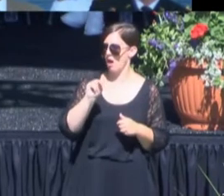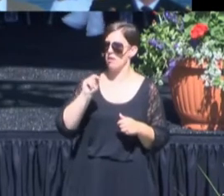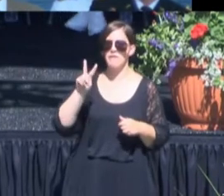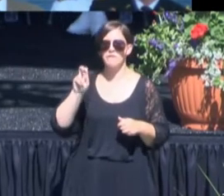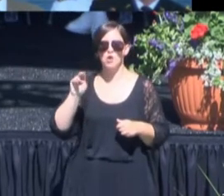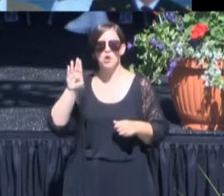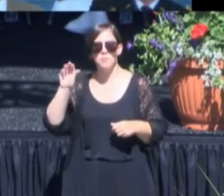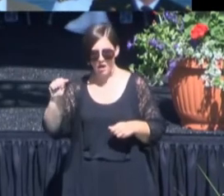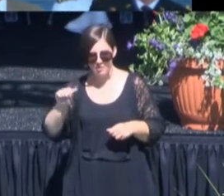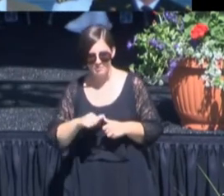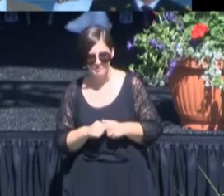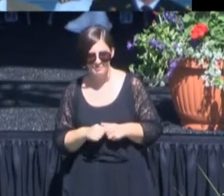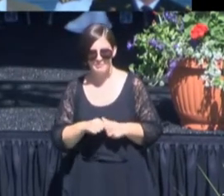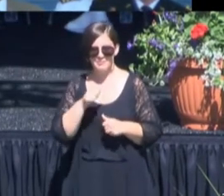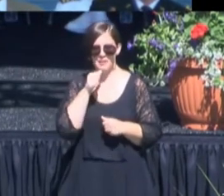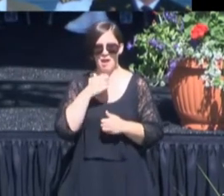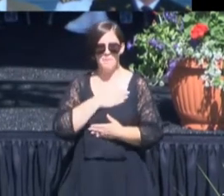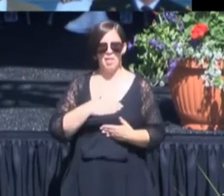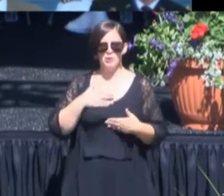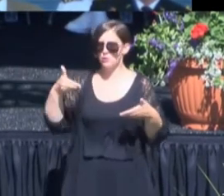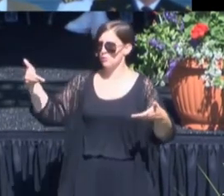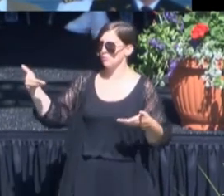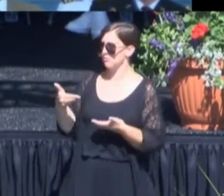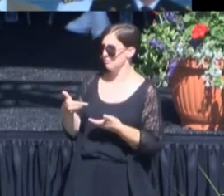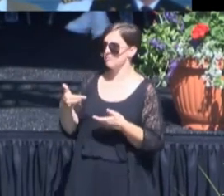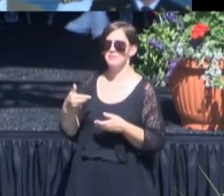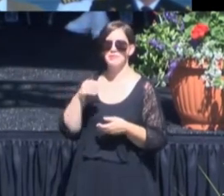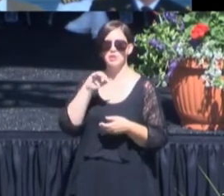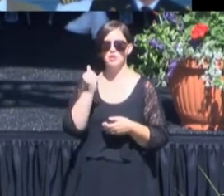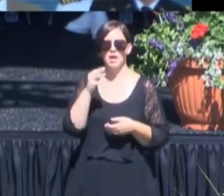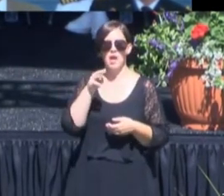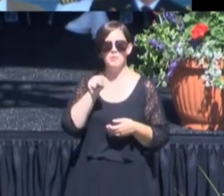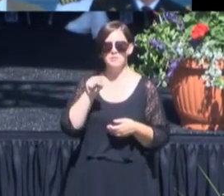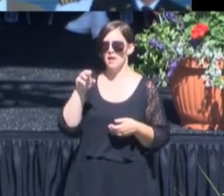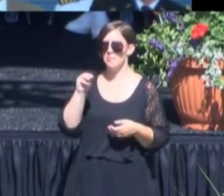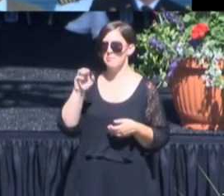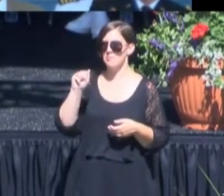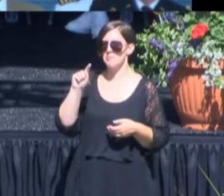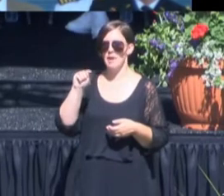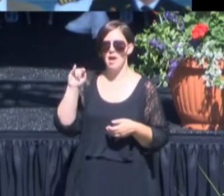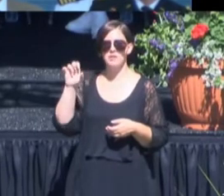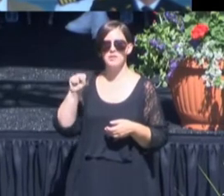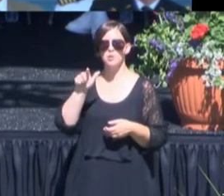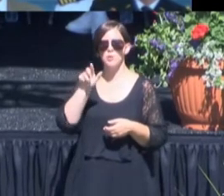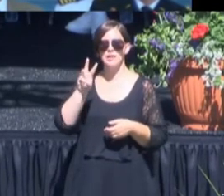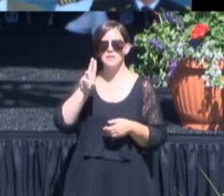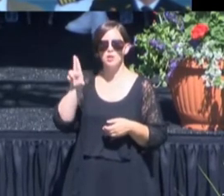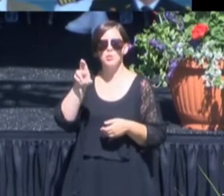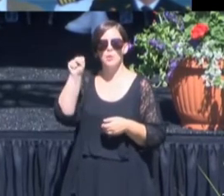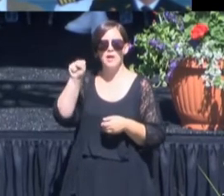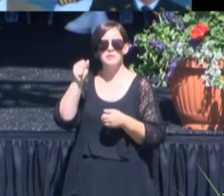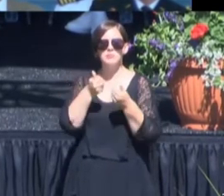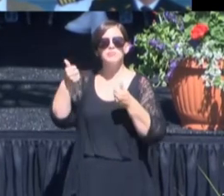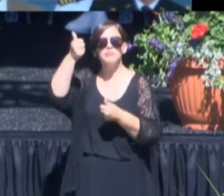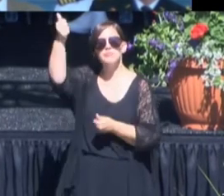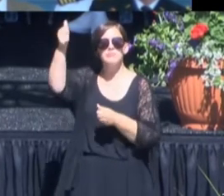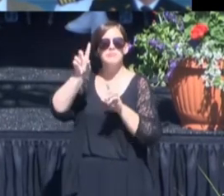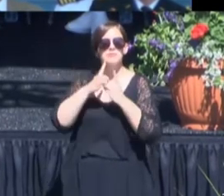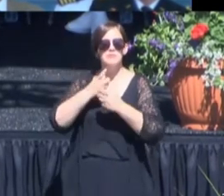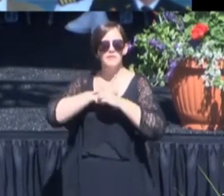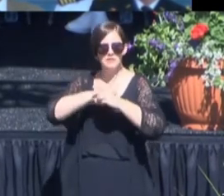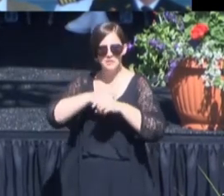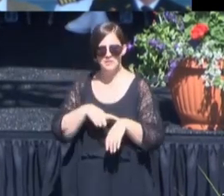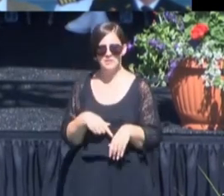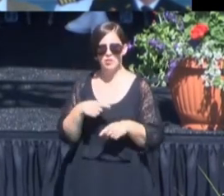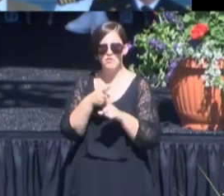my pleasure to introduce our guest speaker, James M. Mattis, the 26th United States Secretary of Defense. A native of Richland,